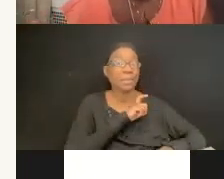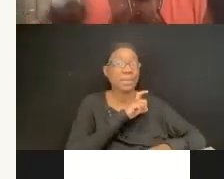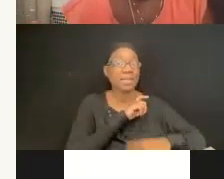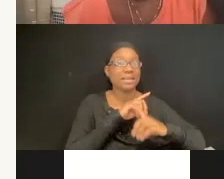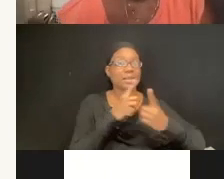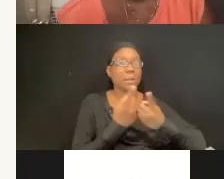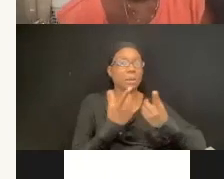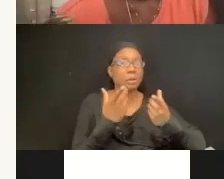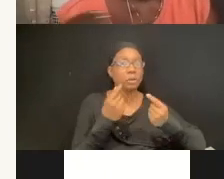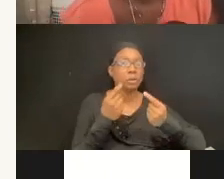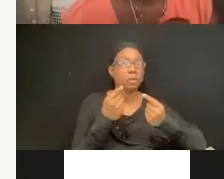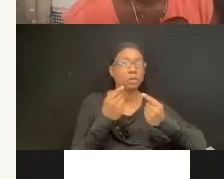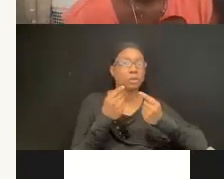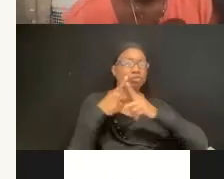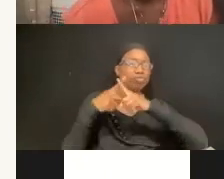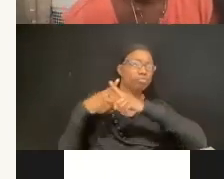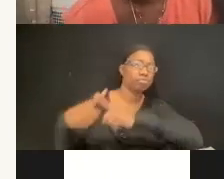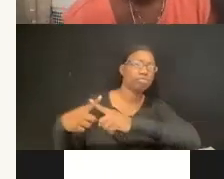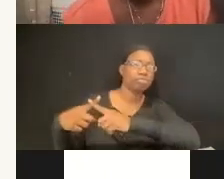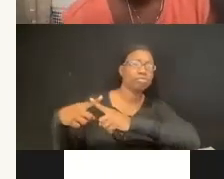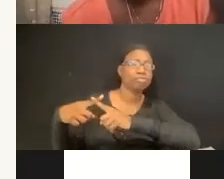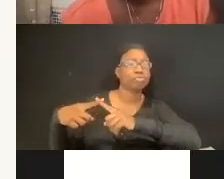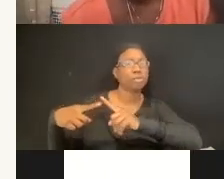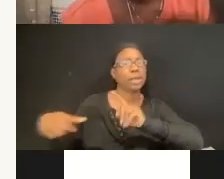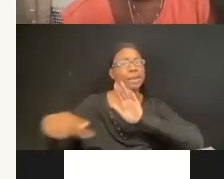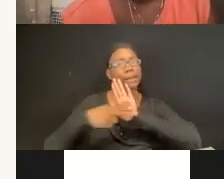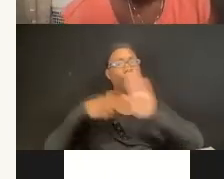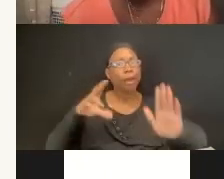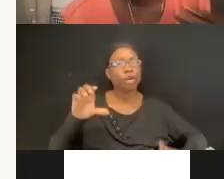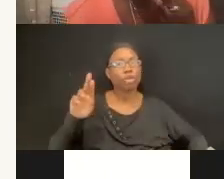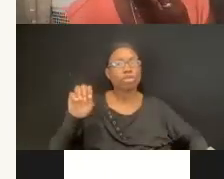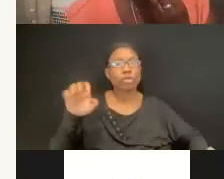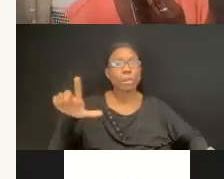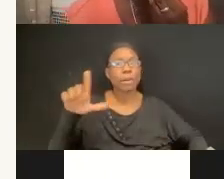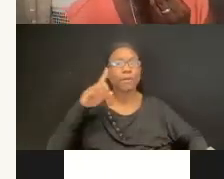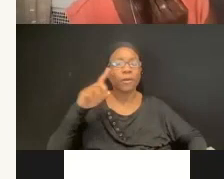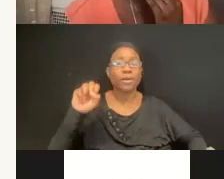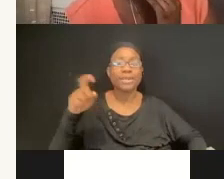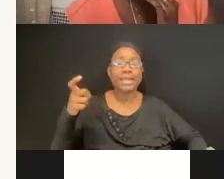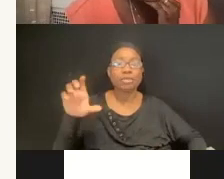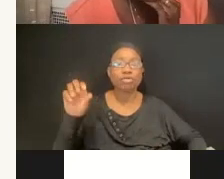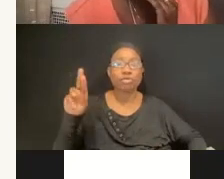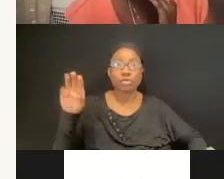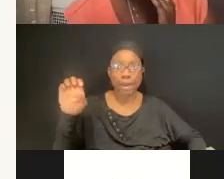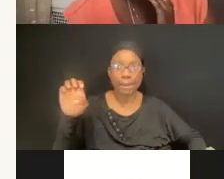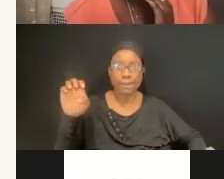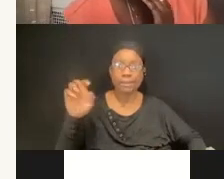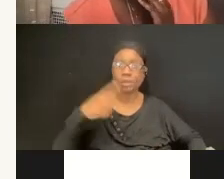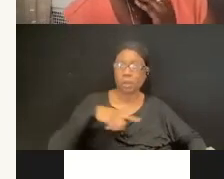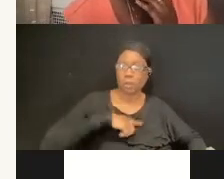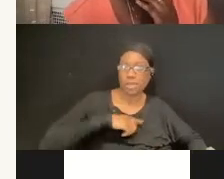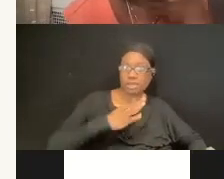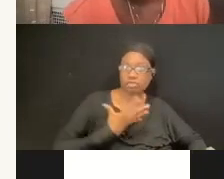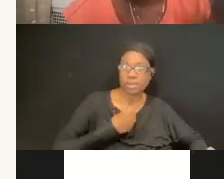for a sex crime. And so as trans organizers who are already concerned with trans liberation and the